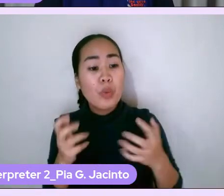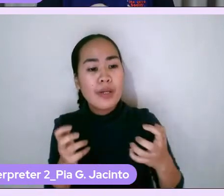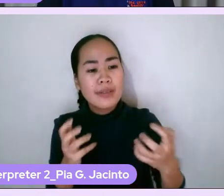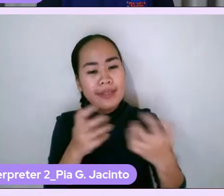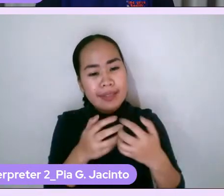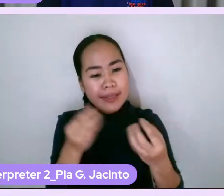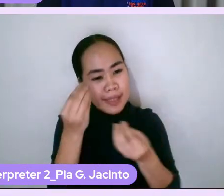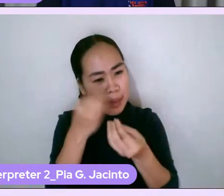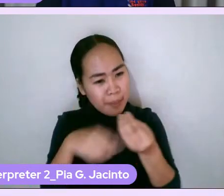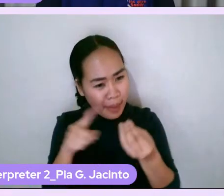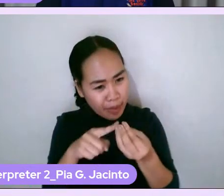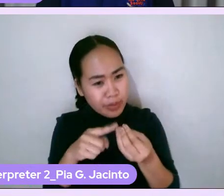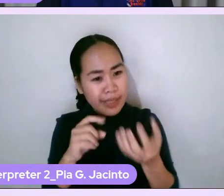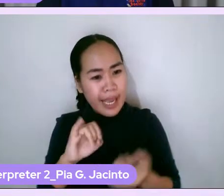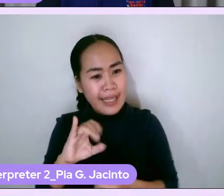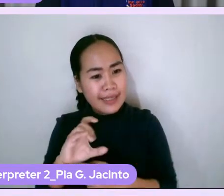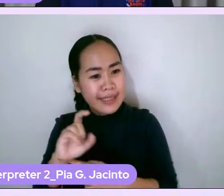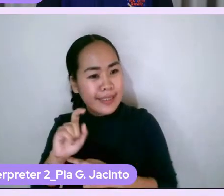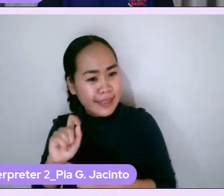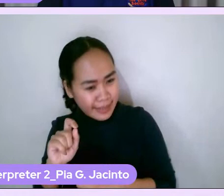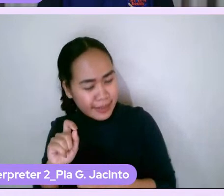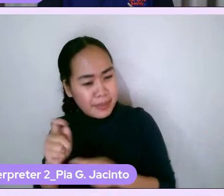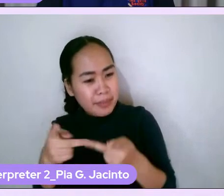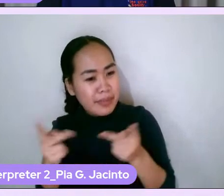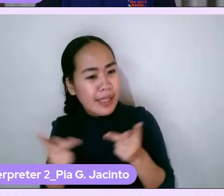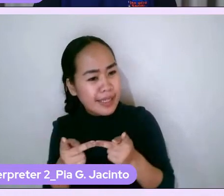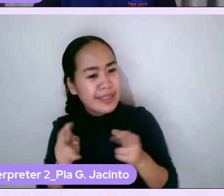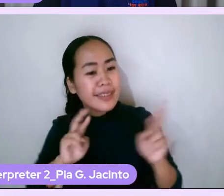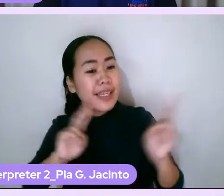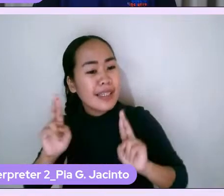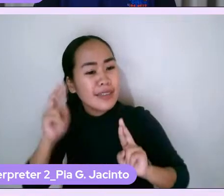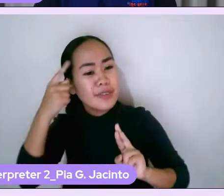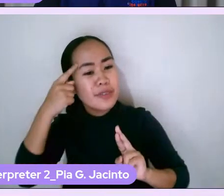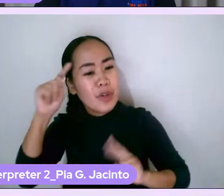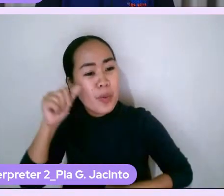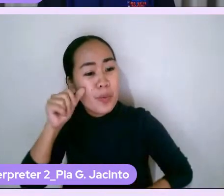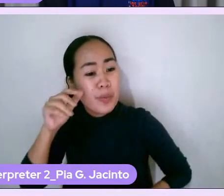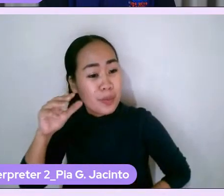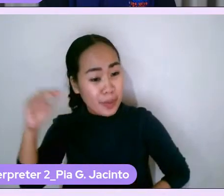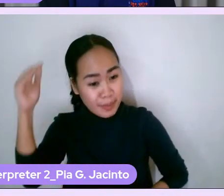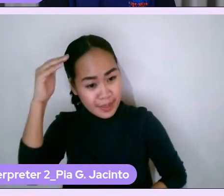is actually ready for women to enter, all right? Miss Van?